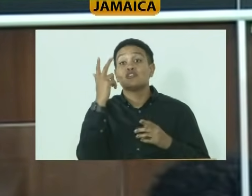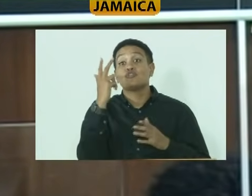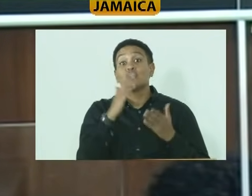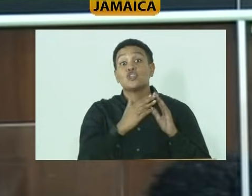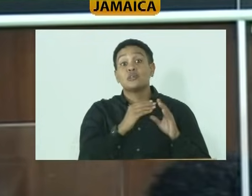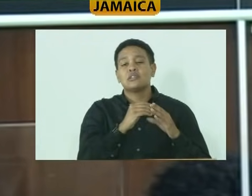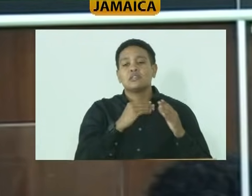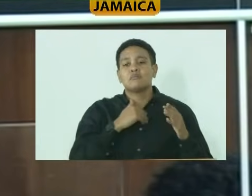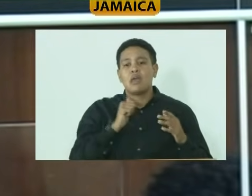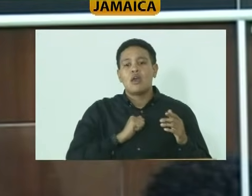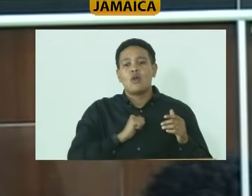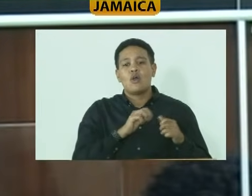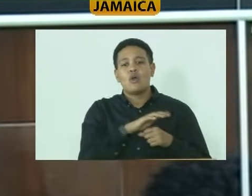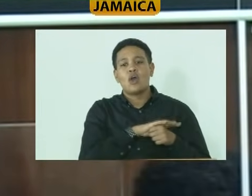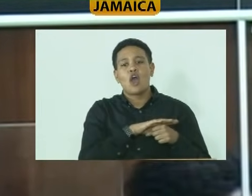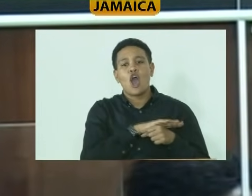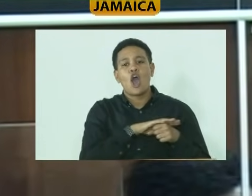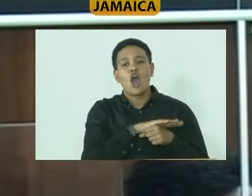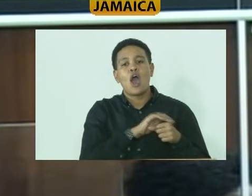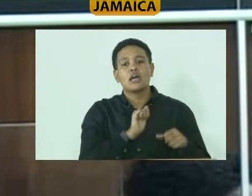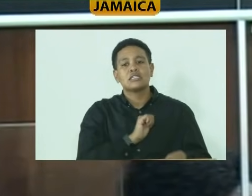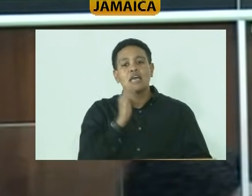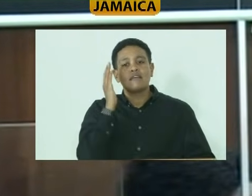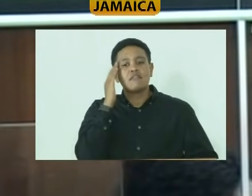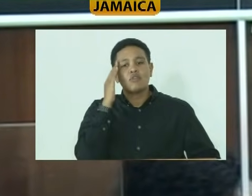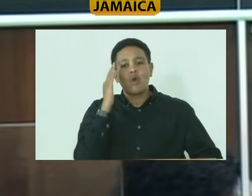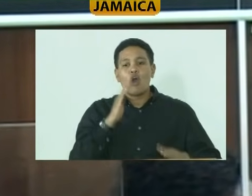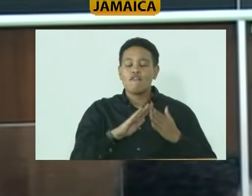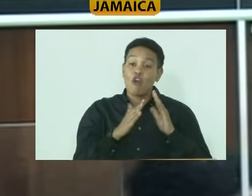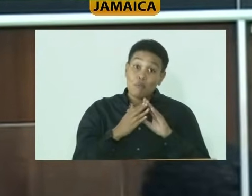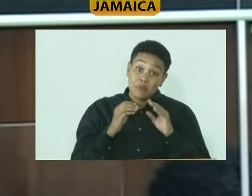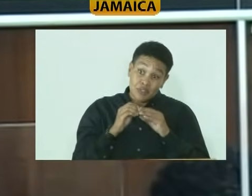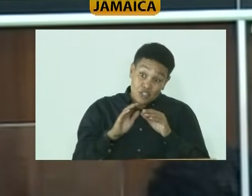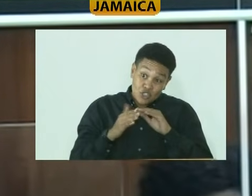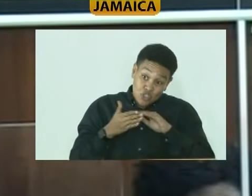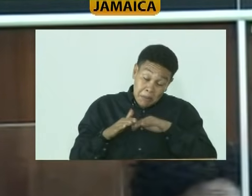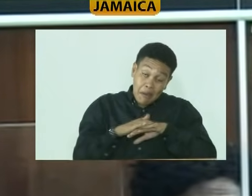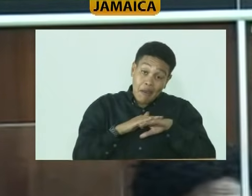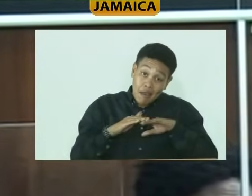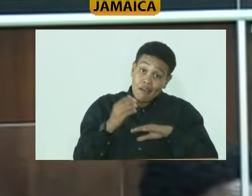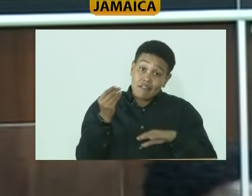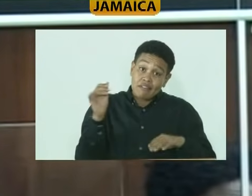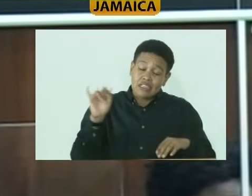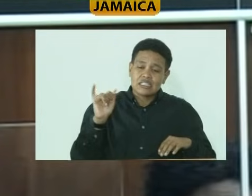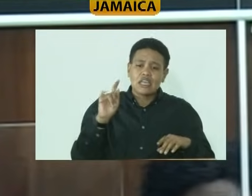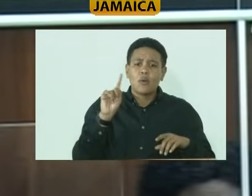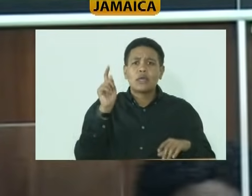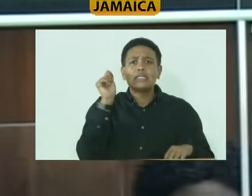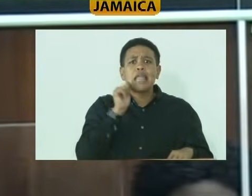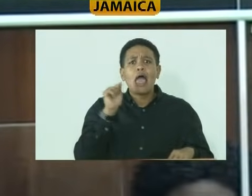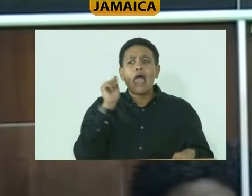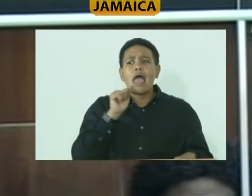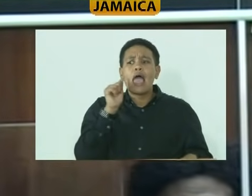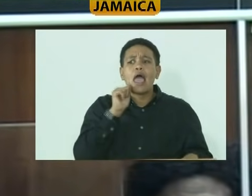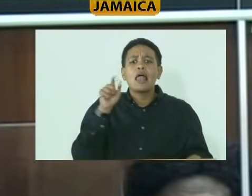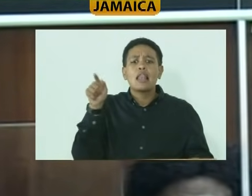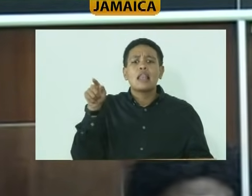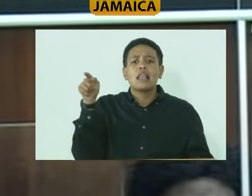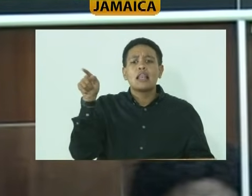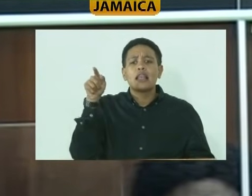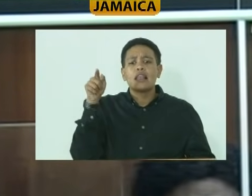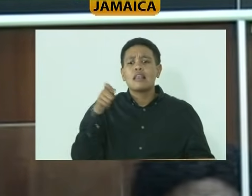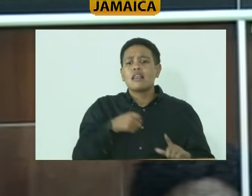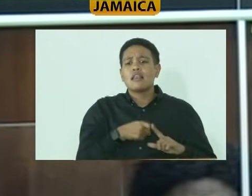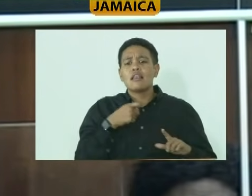my own constituency, and I know of communities across the island where on a daily basis, let's say